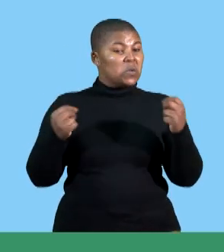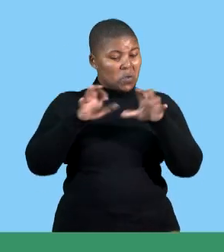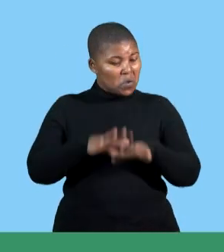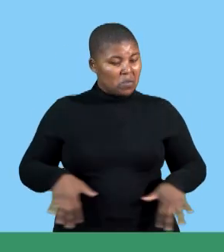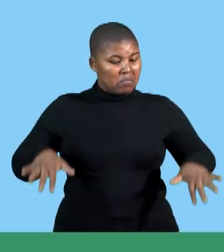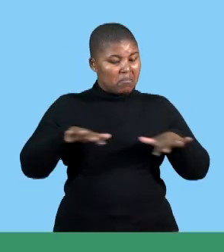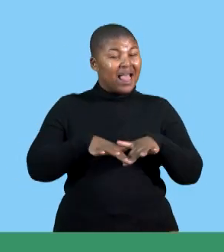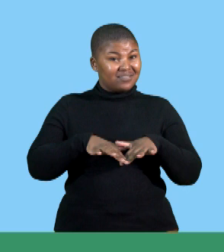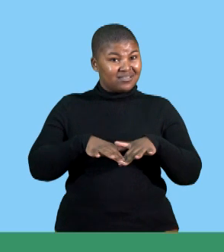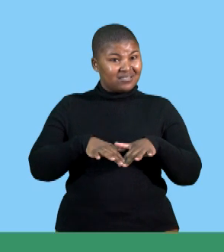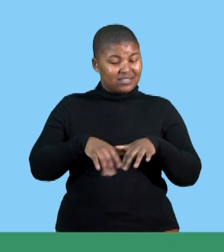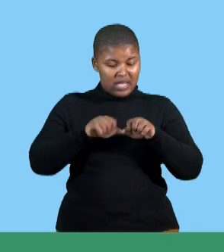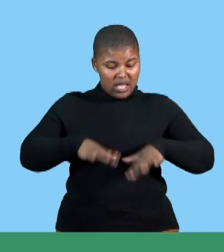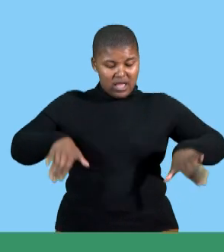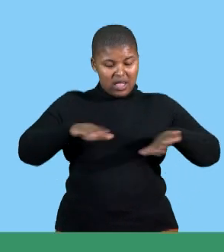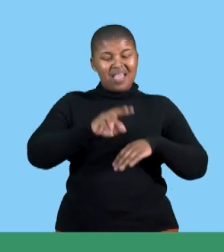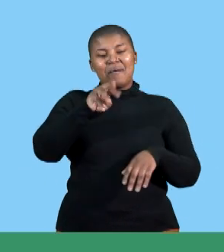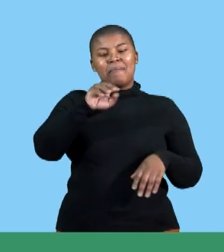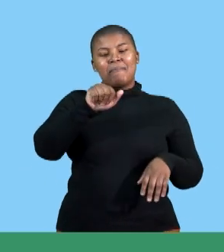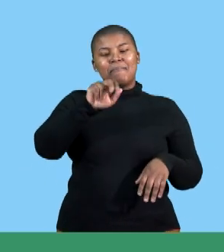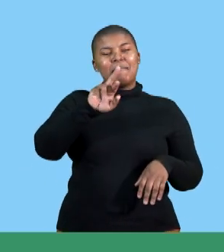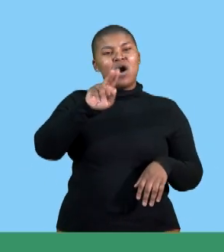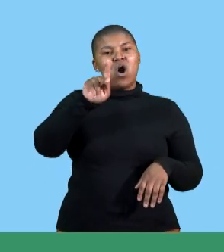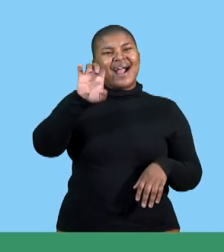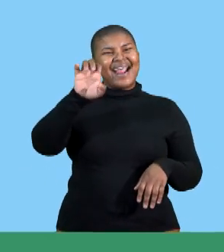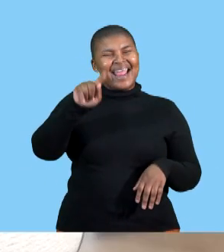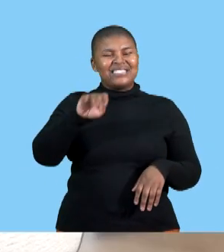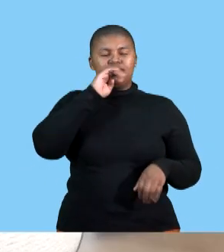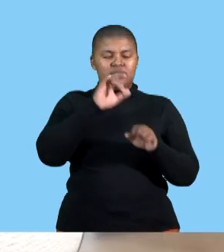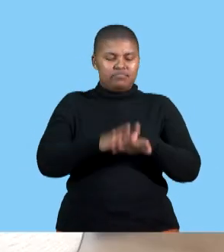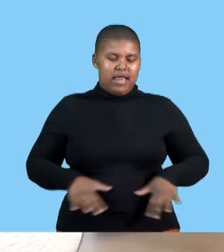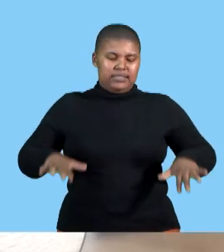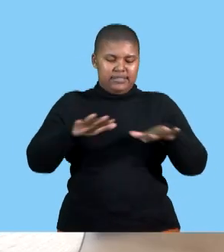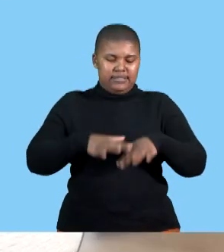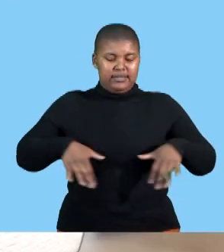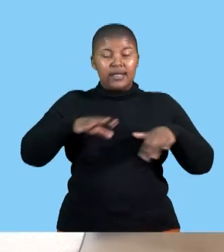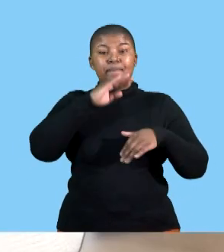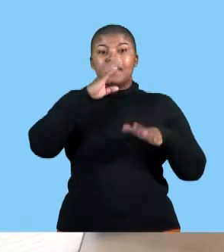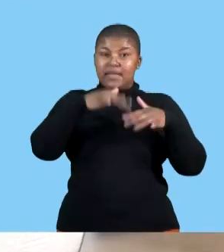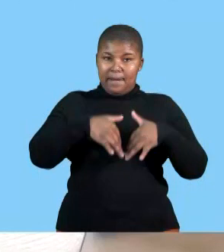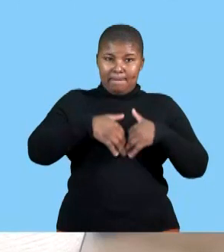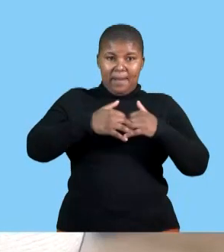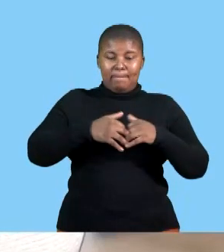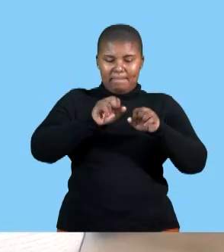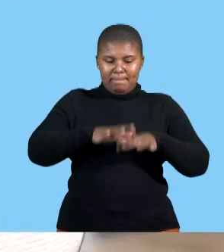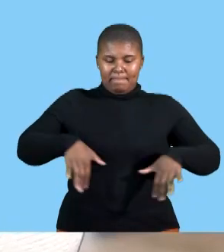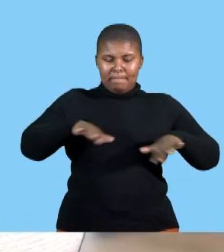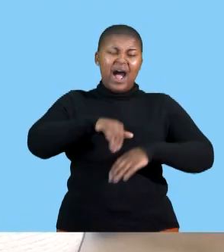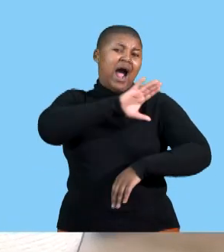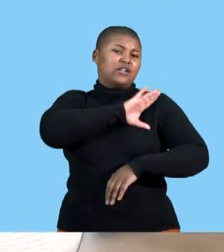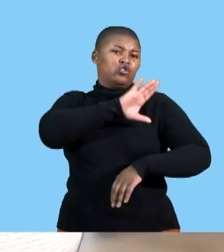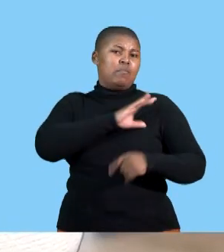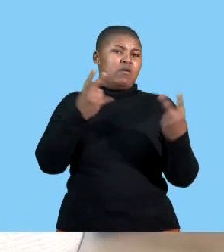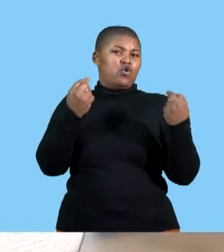market, it's basically, when we speak of market, we're speaking about a place where buyers and sellers meet. But here, creating a new market,